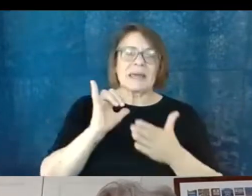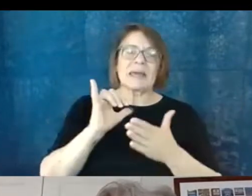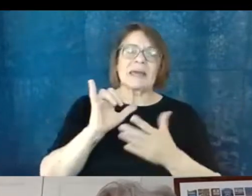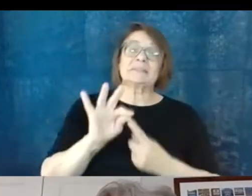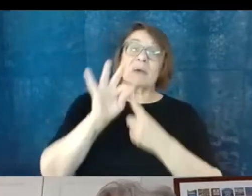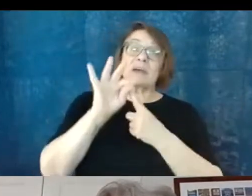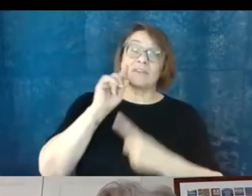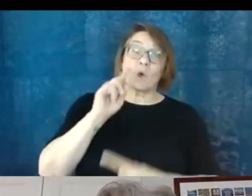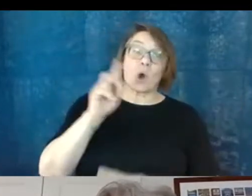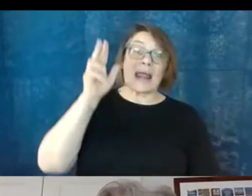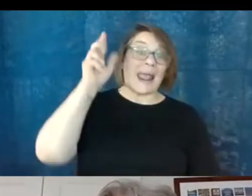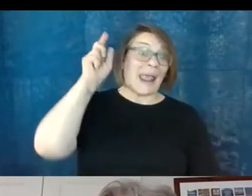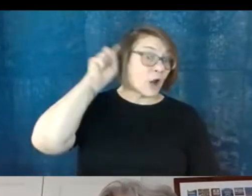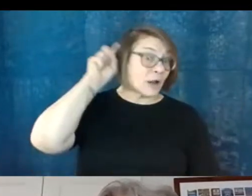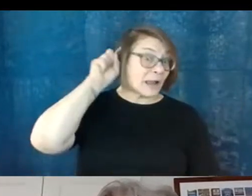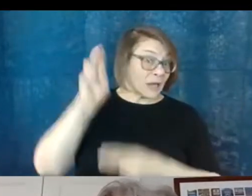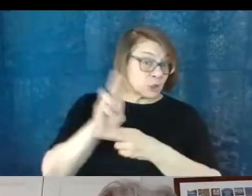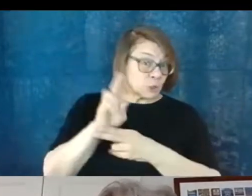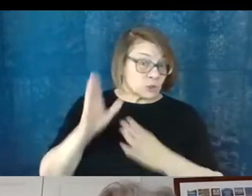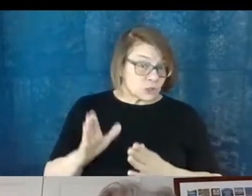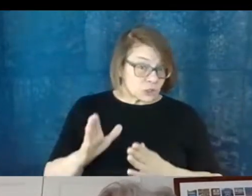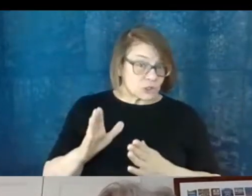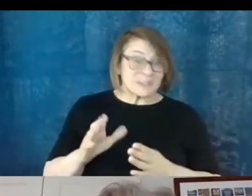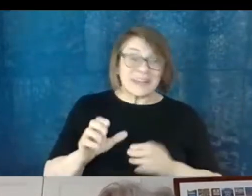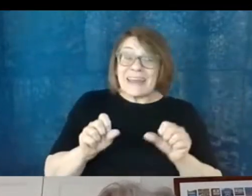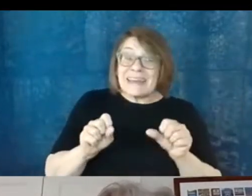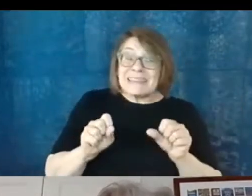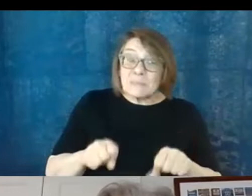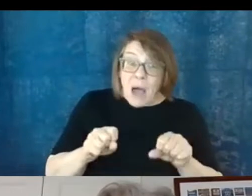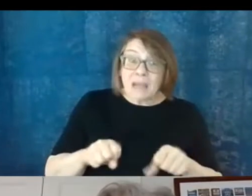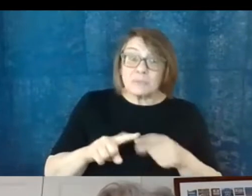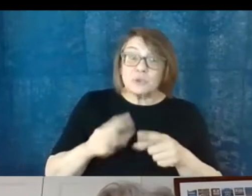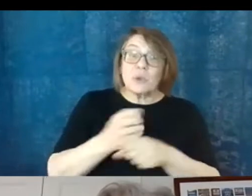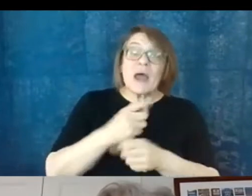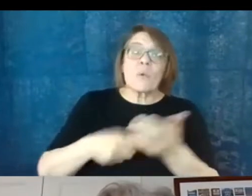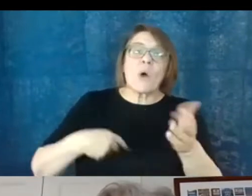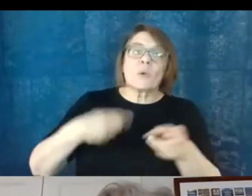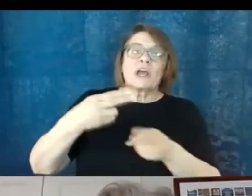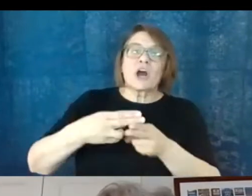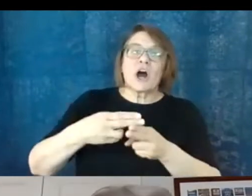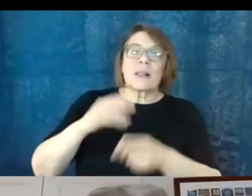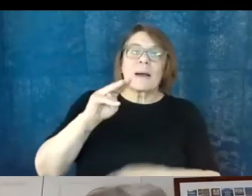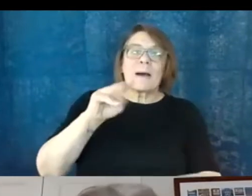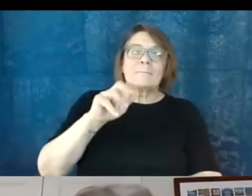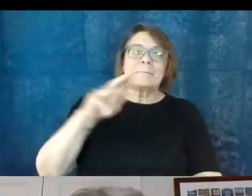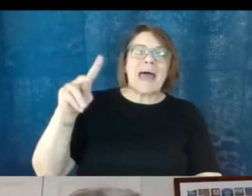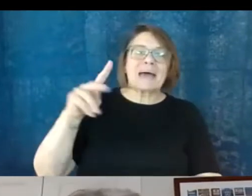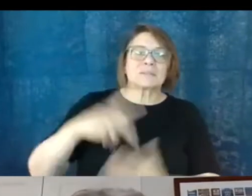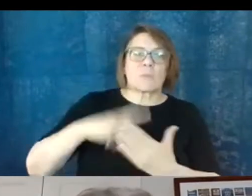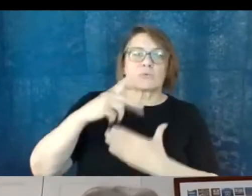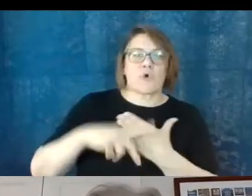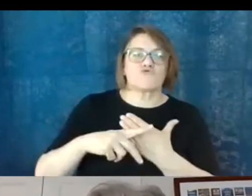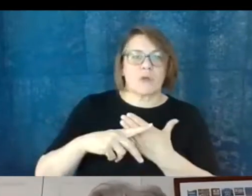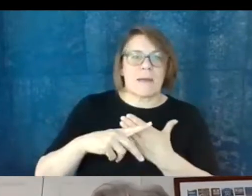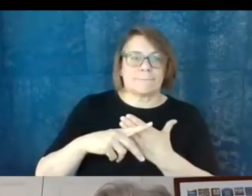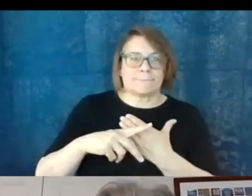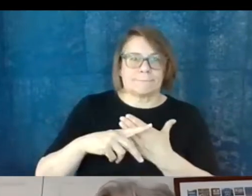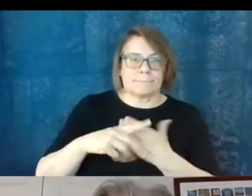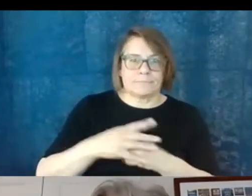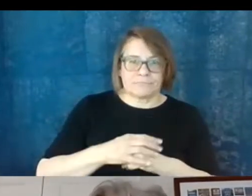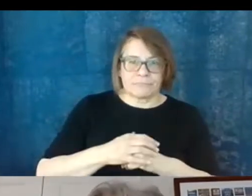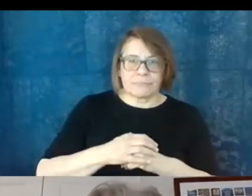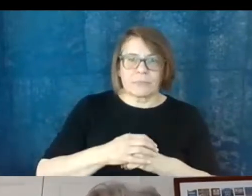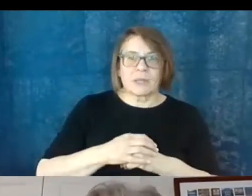for hearing aid users, it is possible to get what we call a mask program, where, you know,